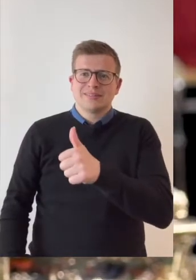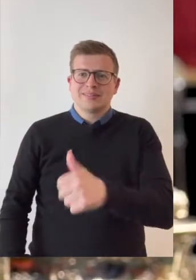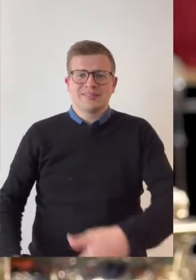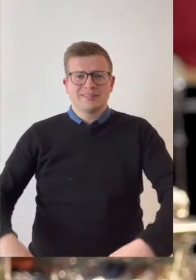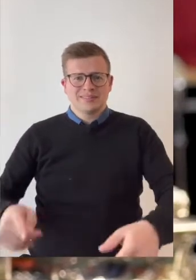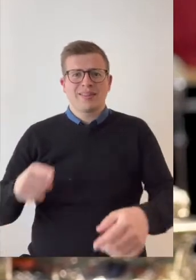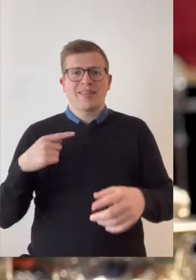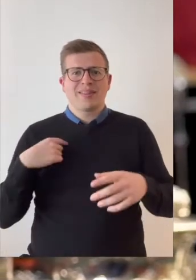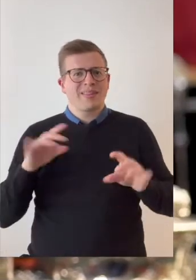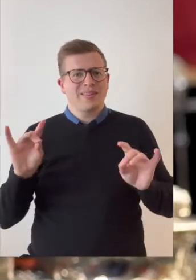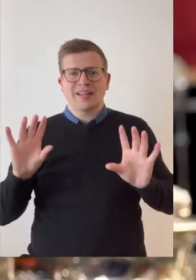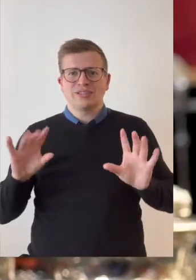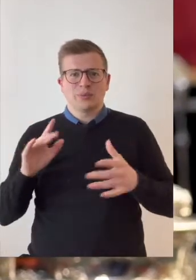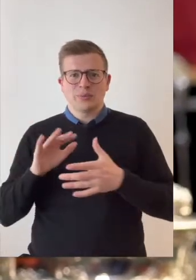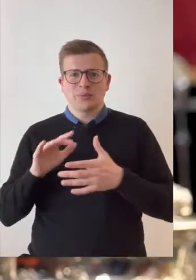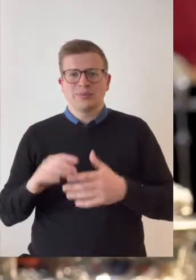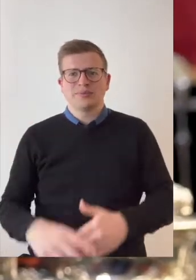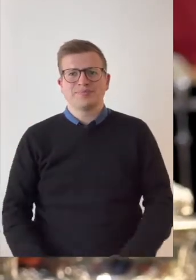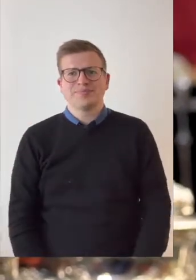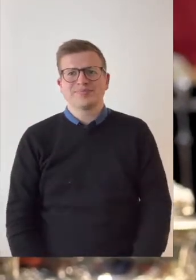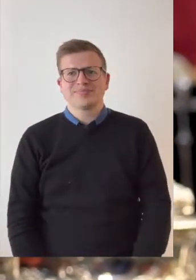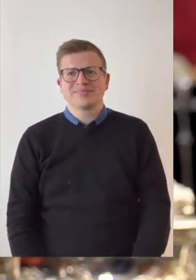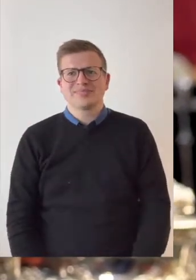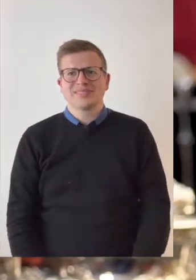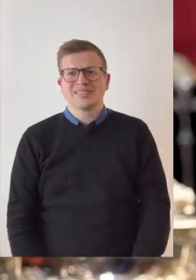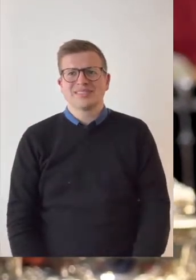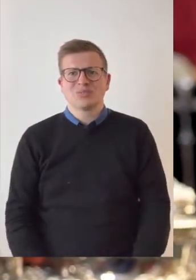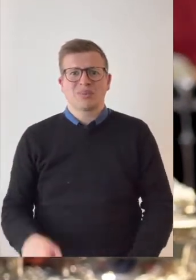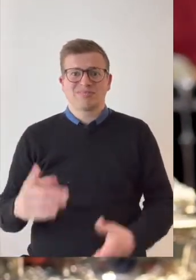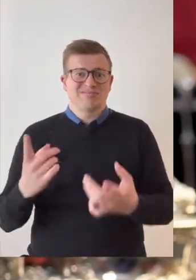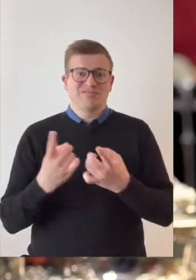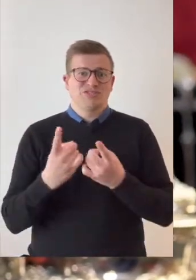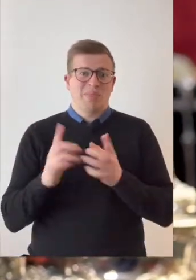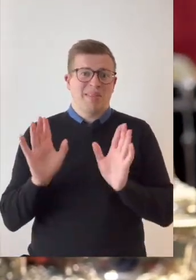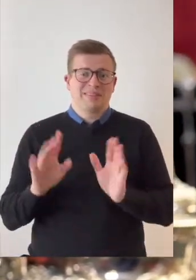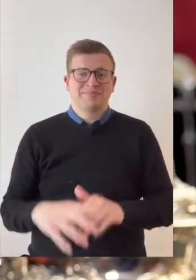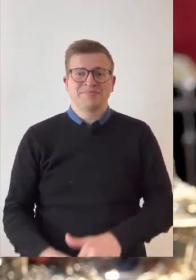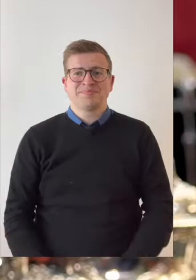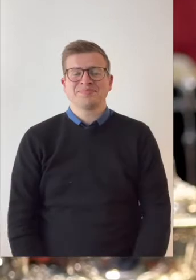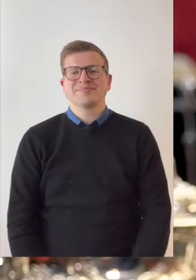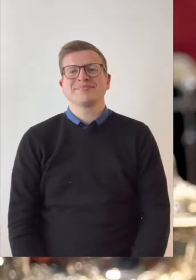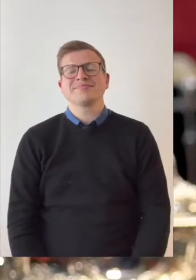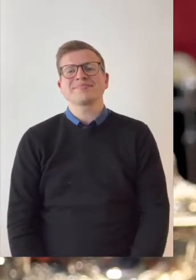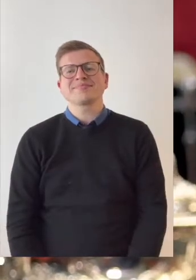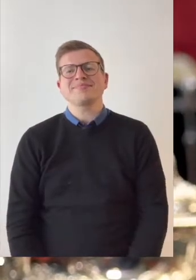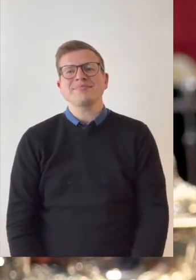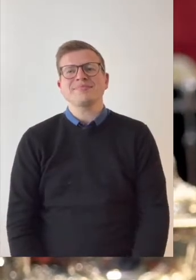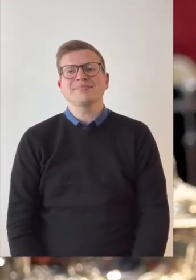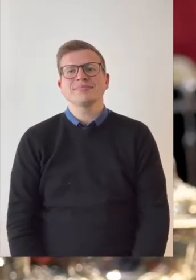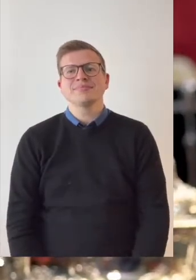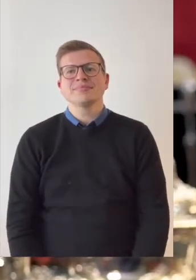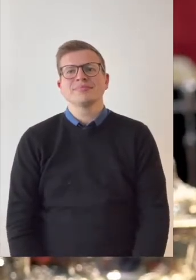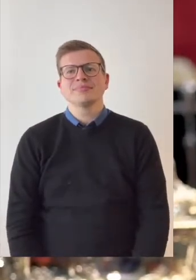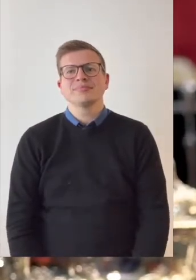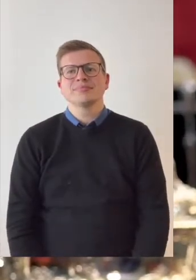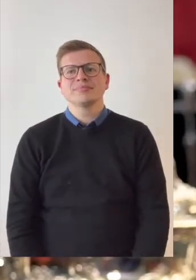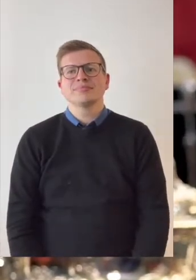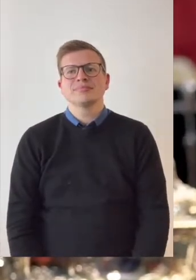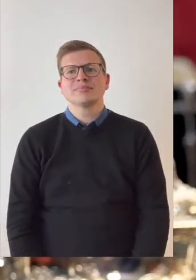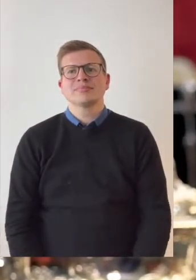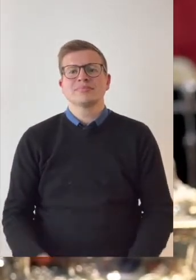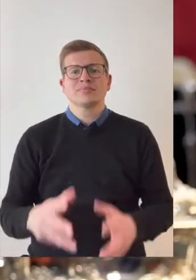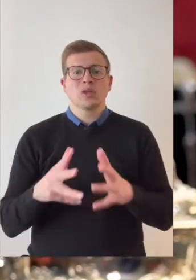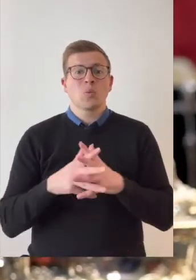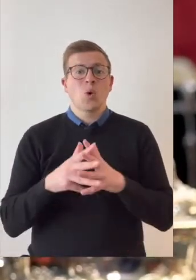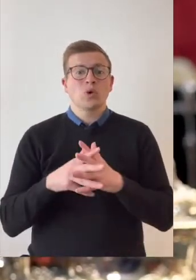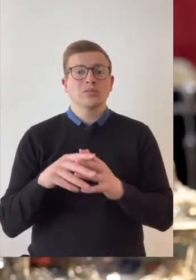Yeah. That'll do. Take his mind off it. Yeah. And thought, well, it's something. I used to play Walkden Band, and he was my conductor. Walkden,